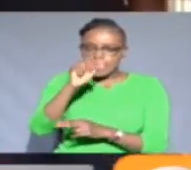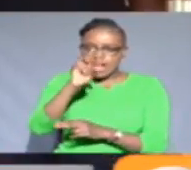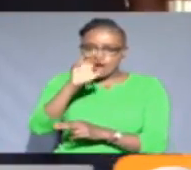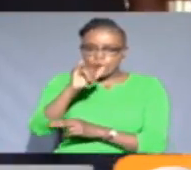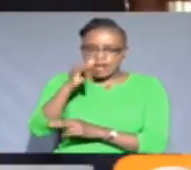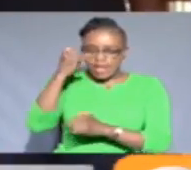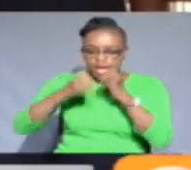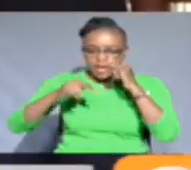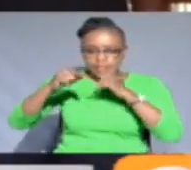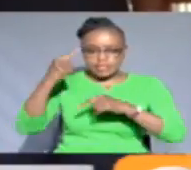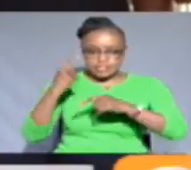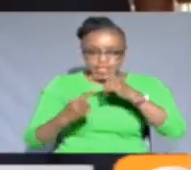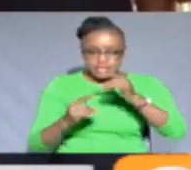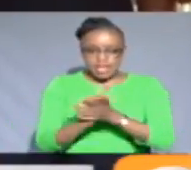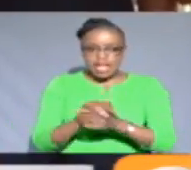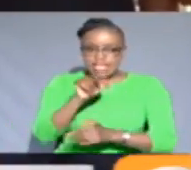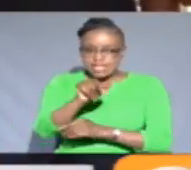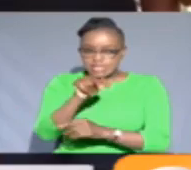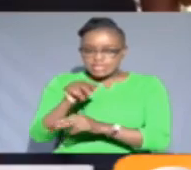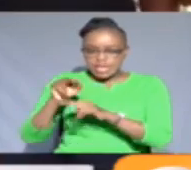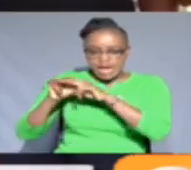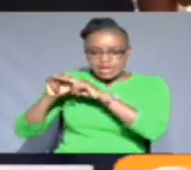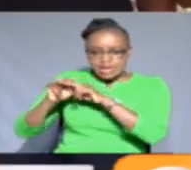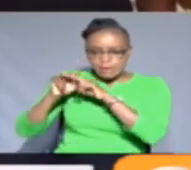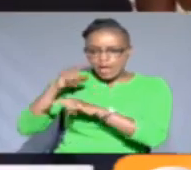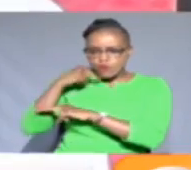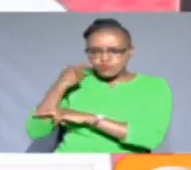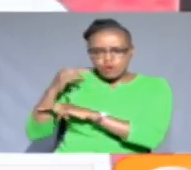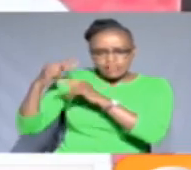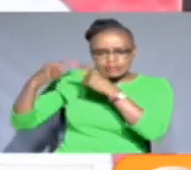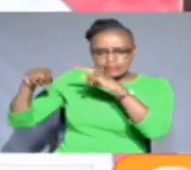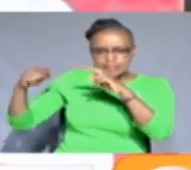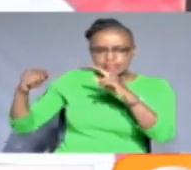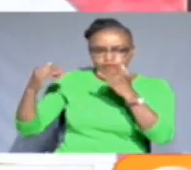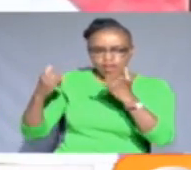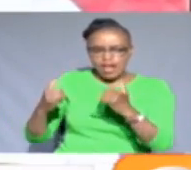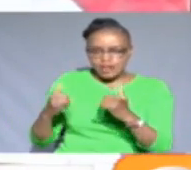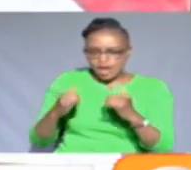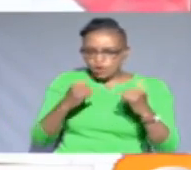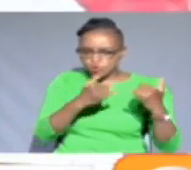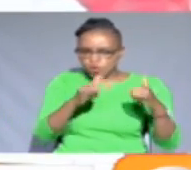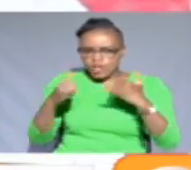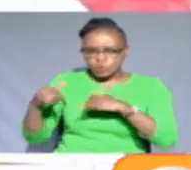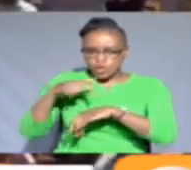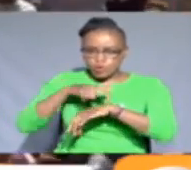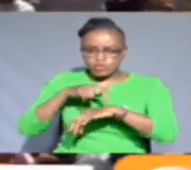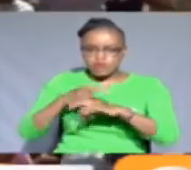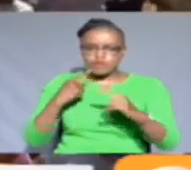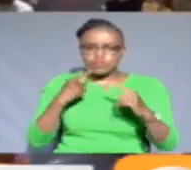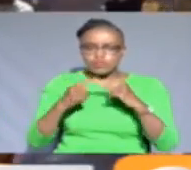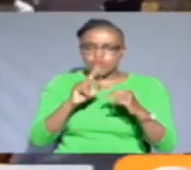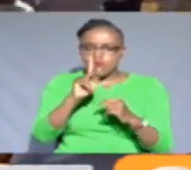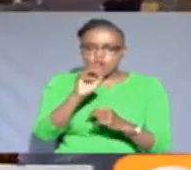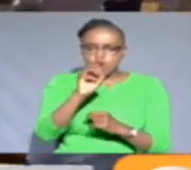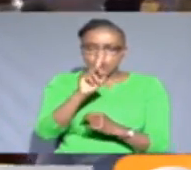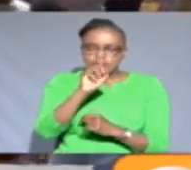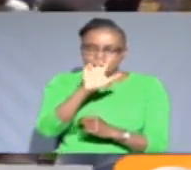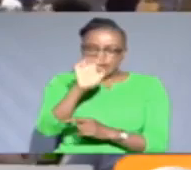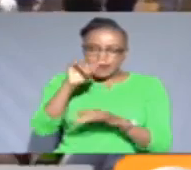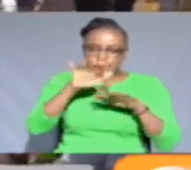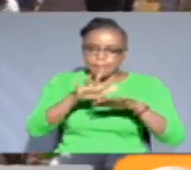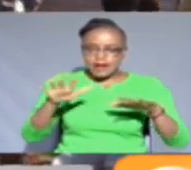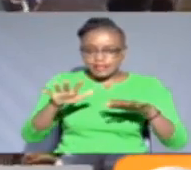the end of this year. This, however, depends on the success of the current pilot phase. Speaking at Kondele Market in